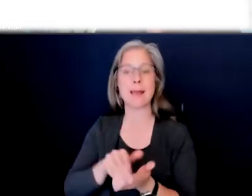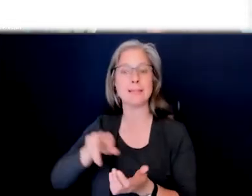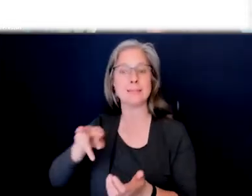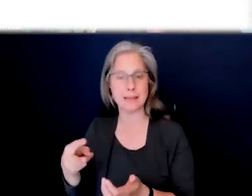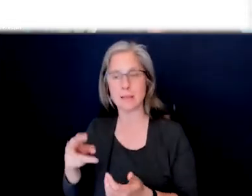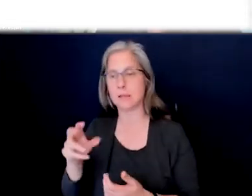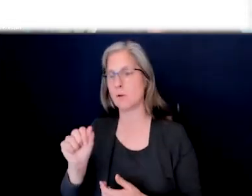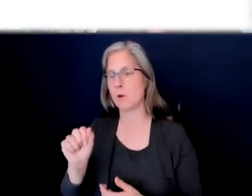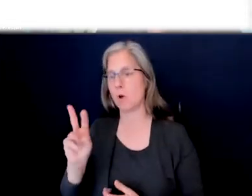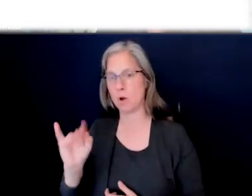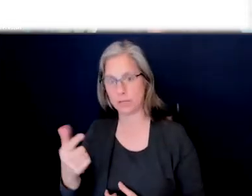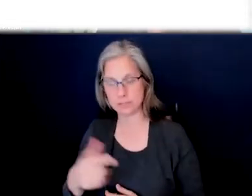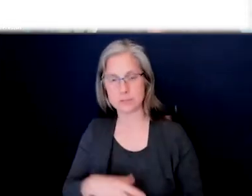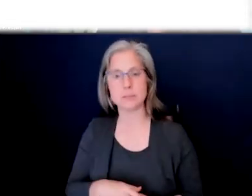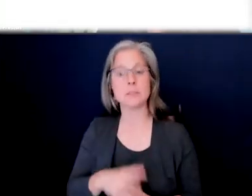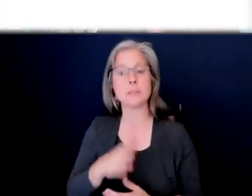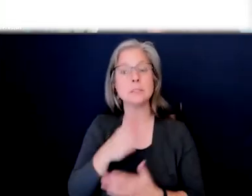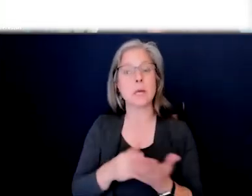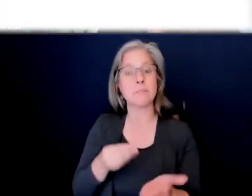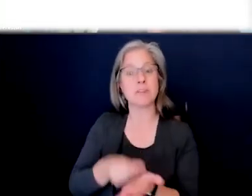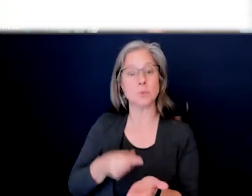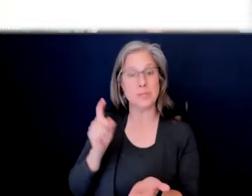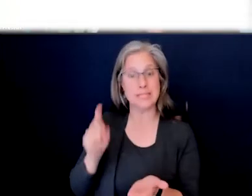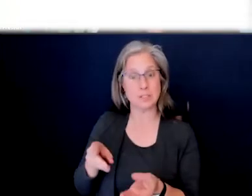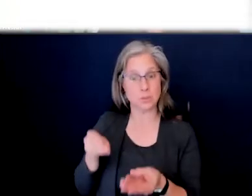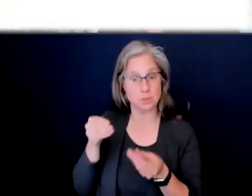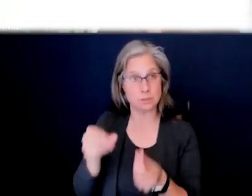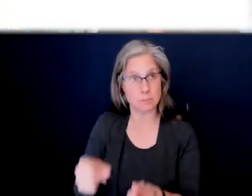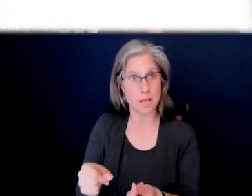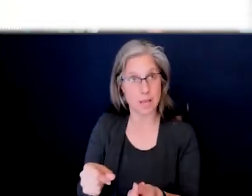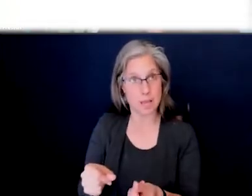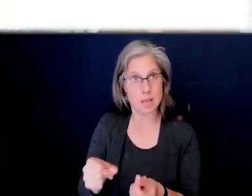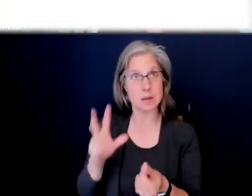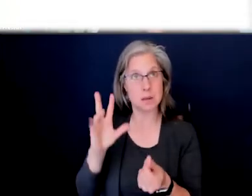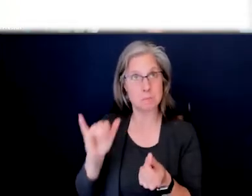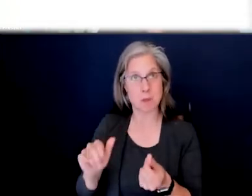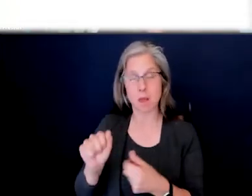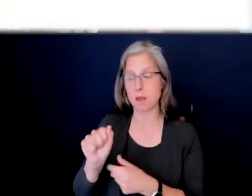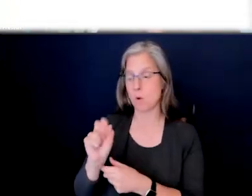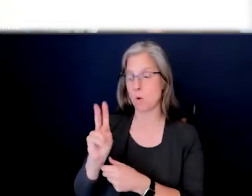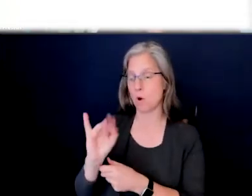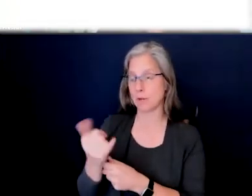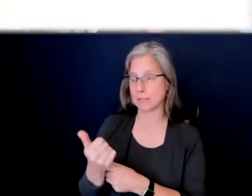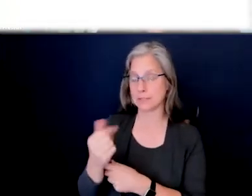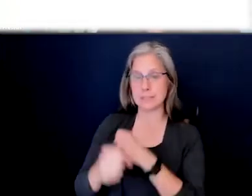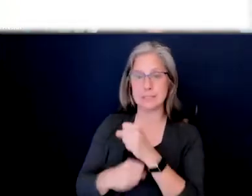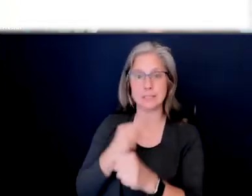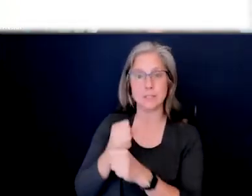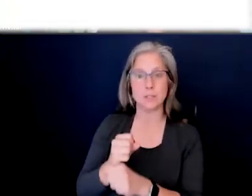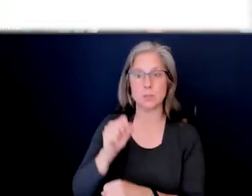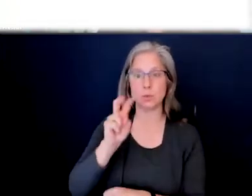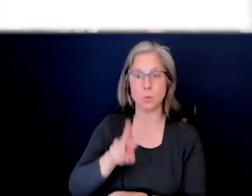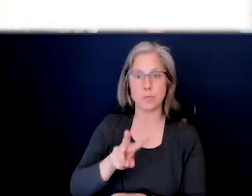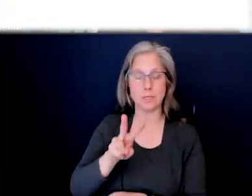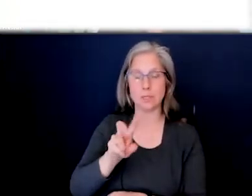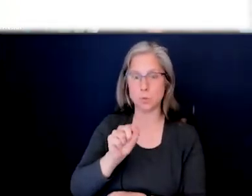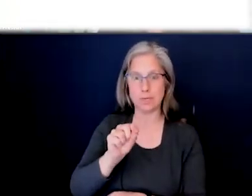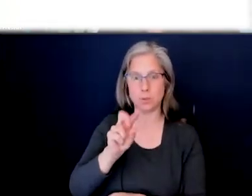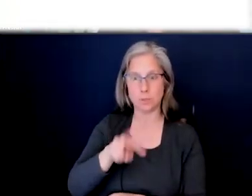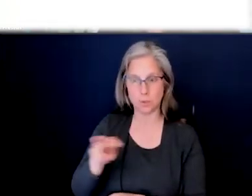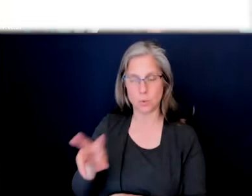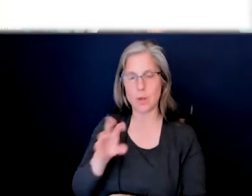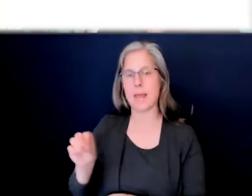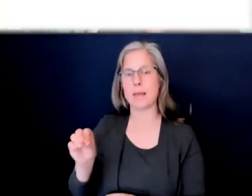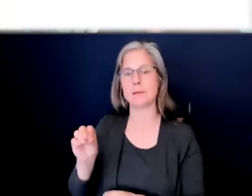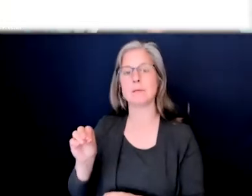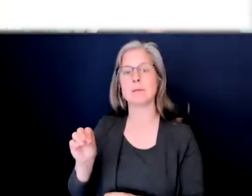funds we need to expend by August of 2022 and 2023. So we do have plenty